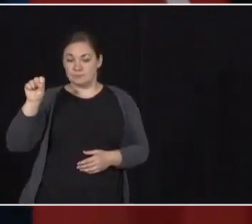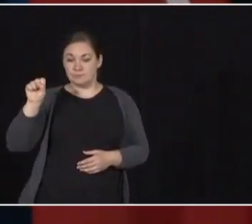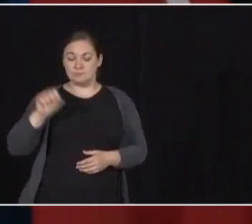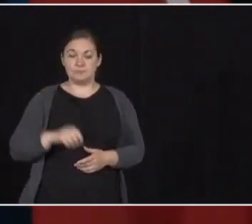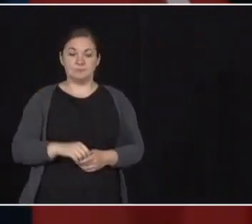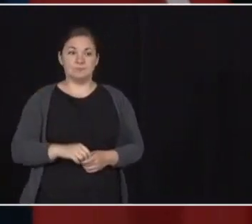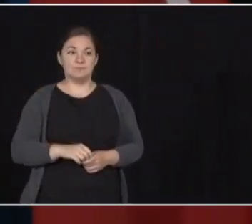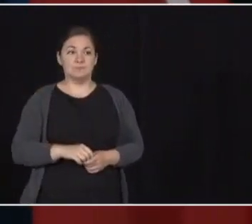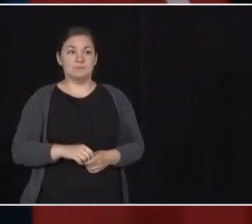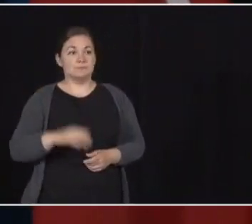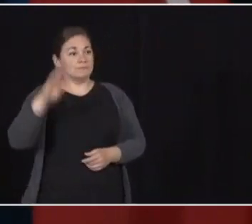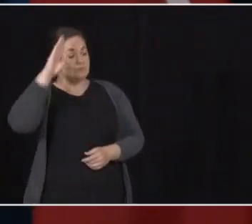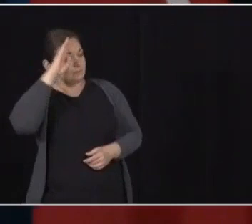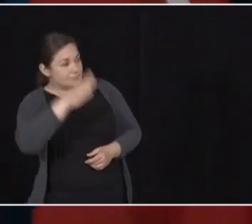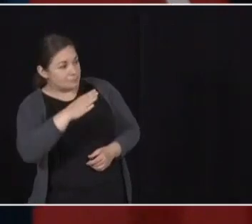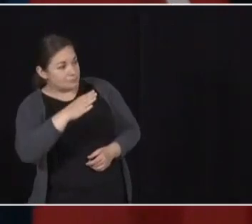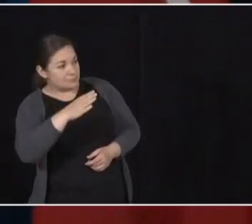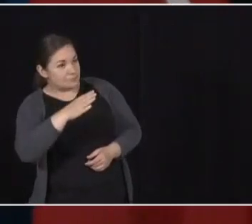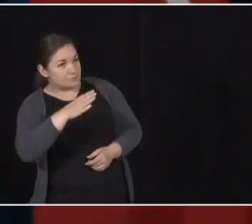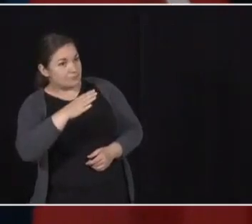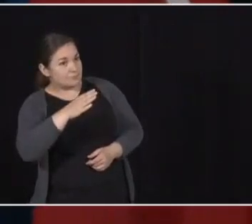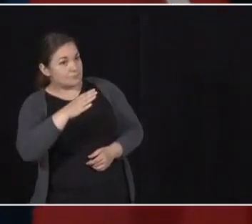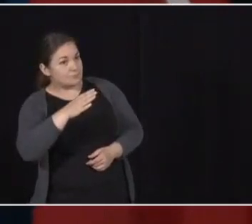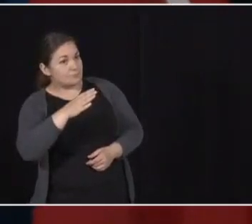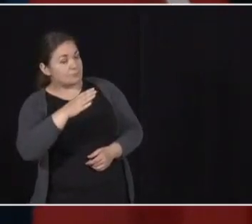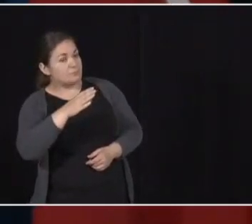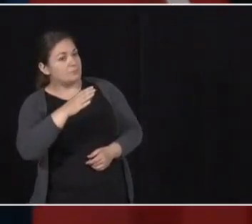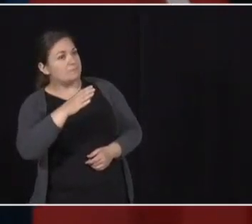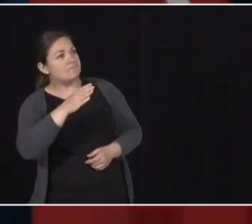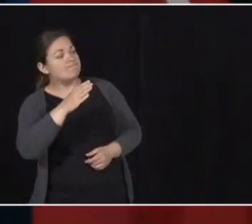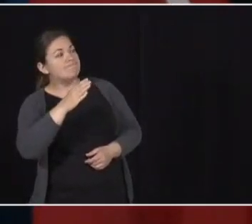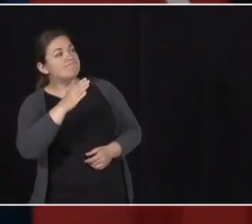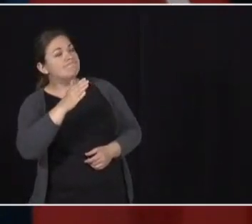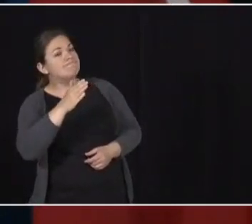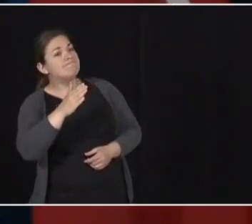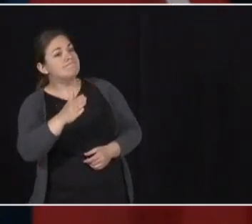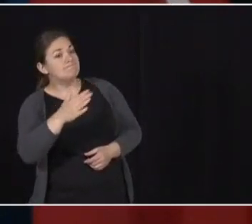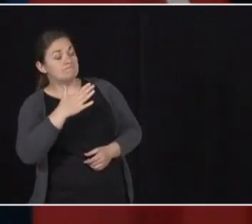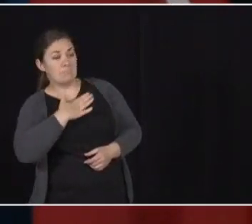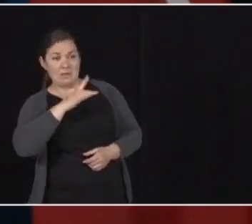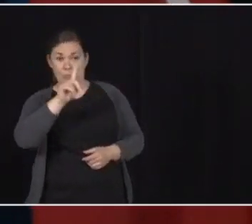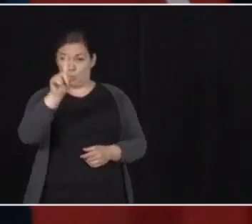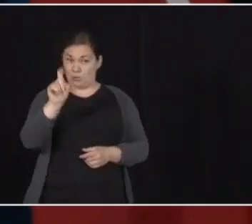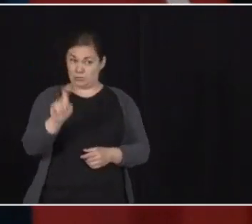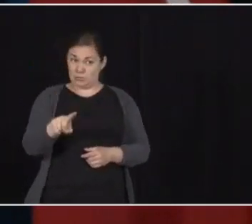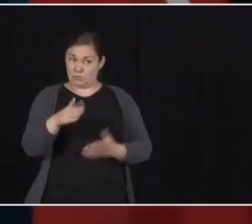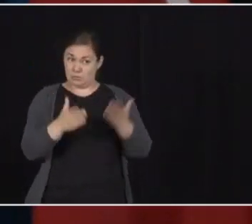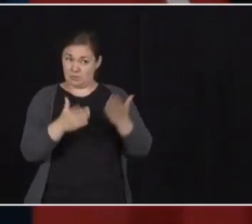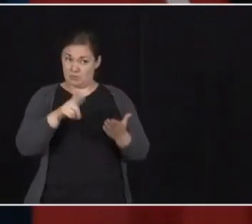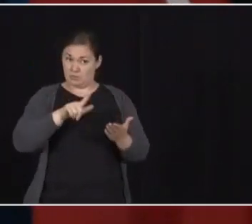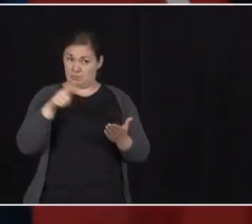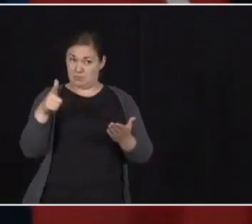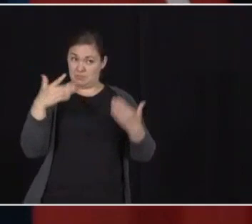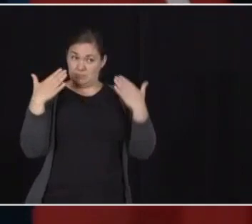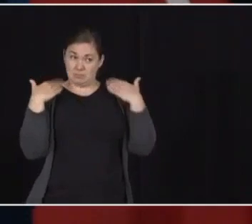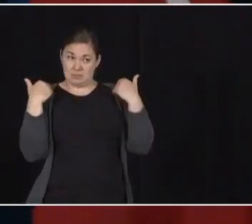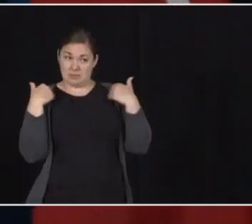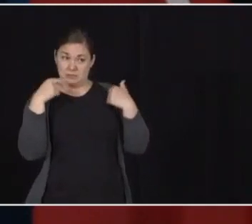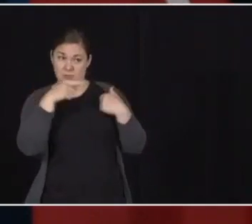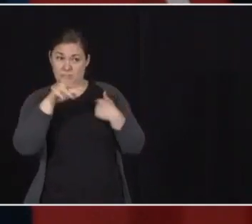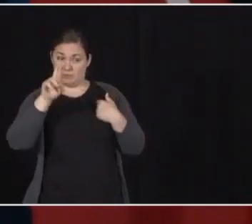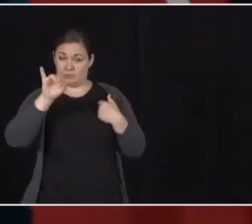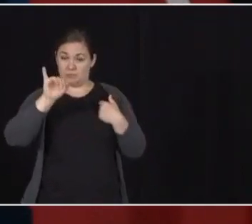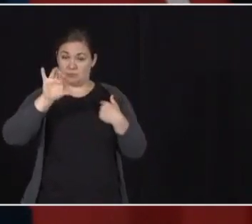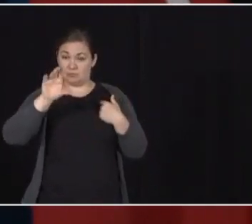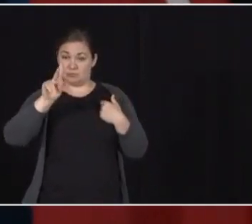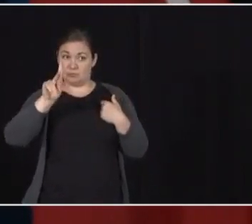afternoon, Premier, and thanks for taking our call. Thank you. Question's probably over to Minister Rickford, and I'm going to hide with Minister Rickford.